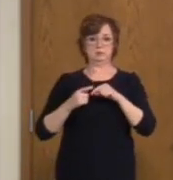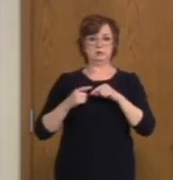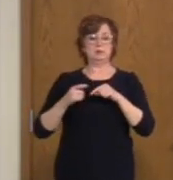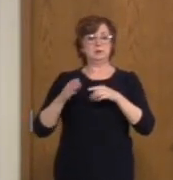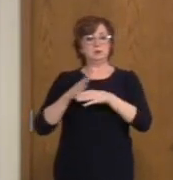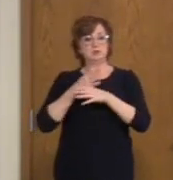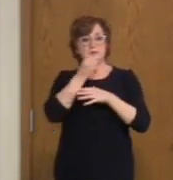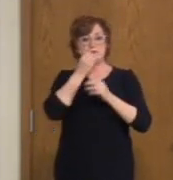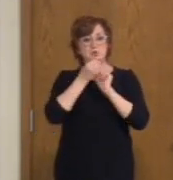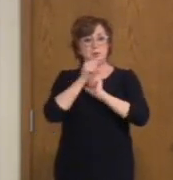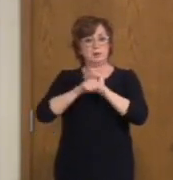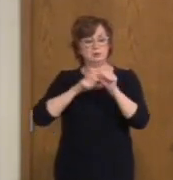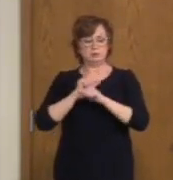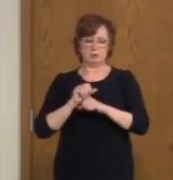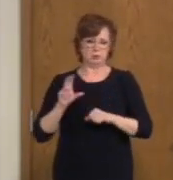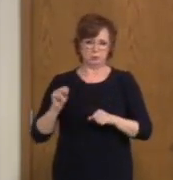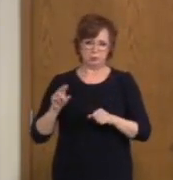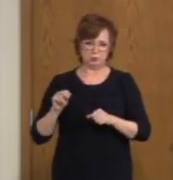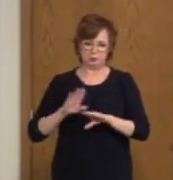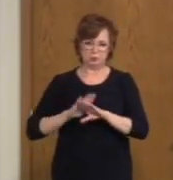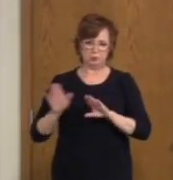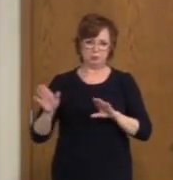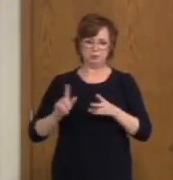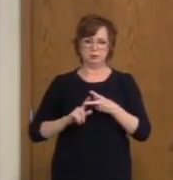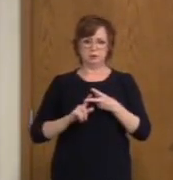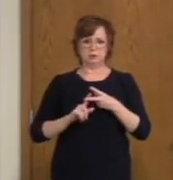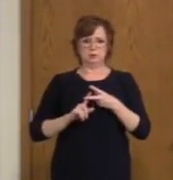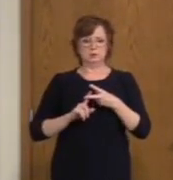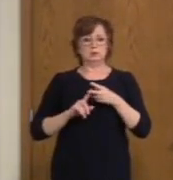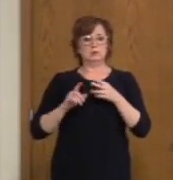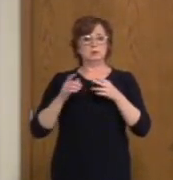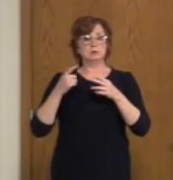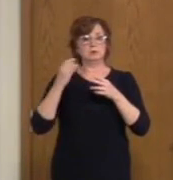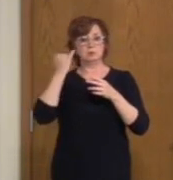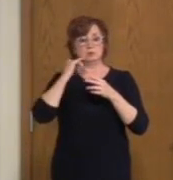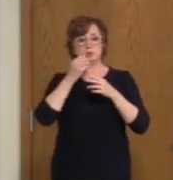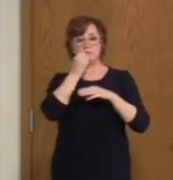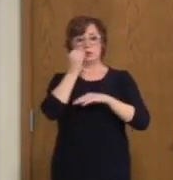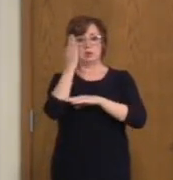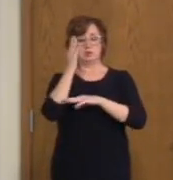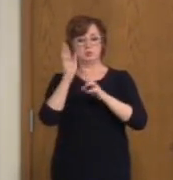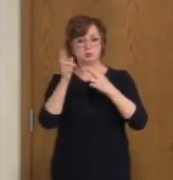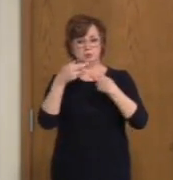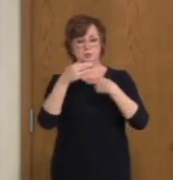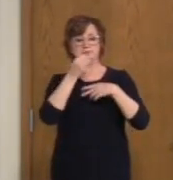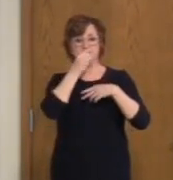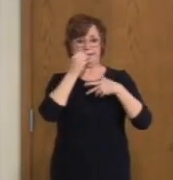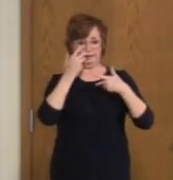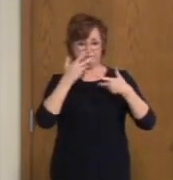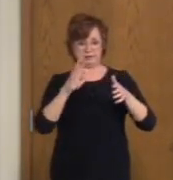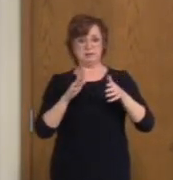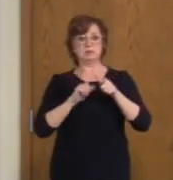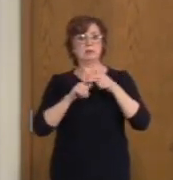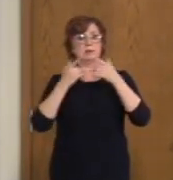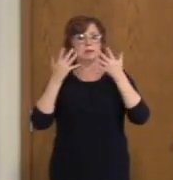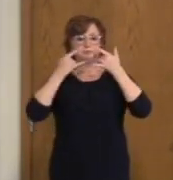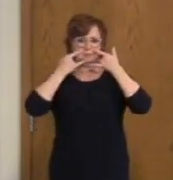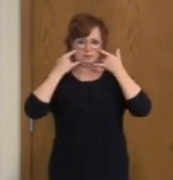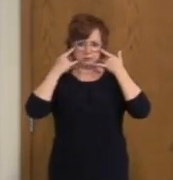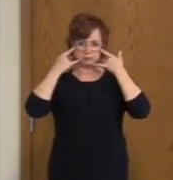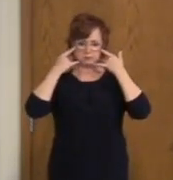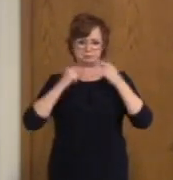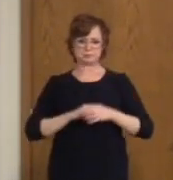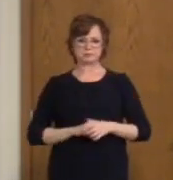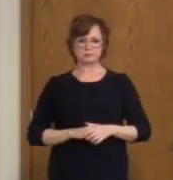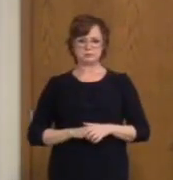items, and be diligent in using a mask whenever you're in common spaces at work. So I think that applies to everyone.